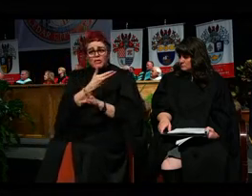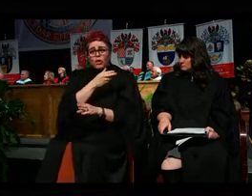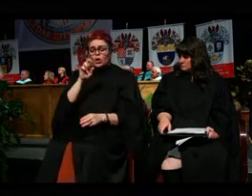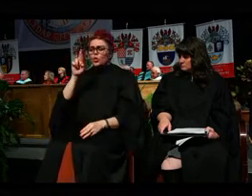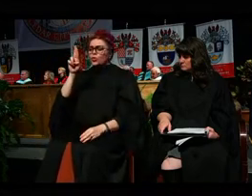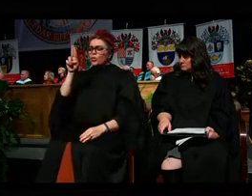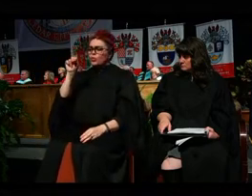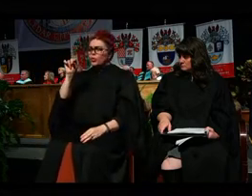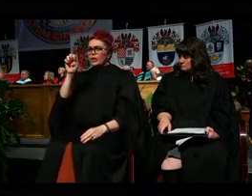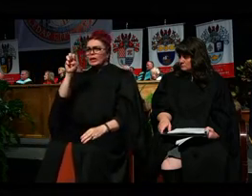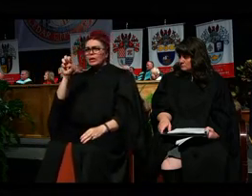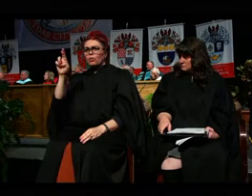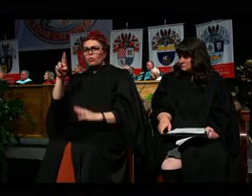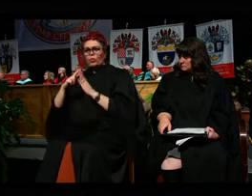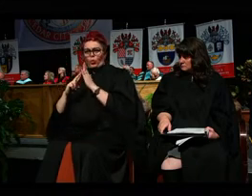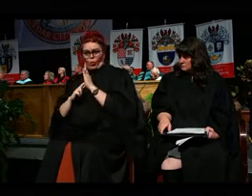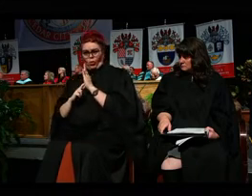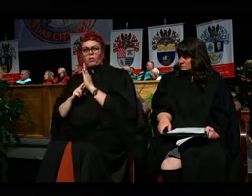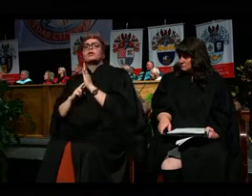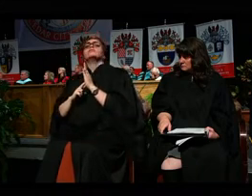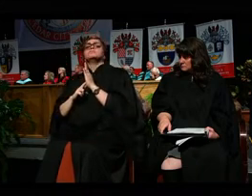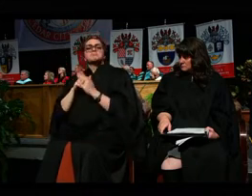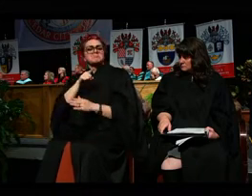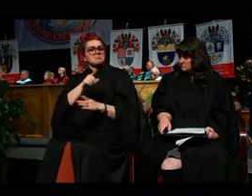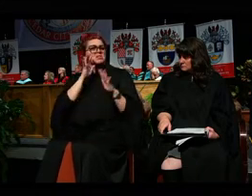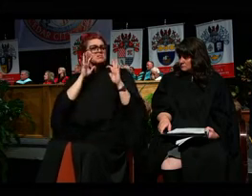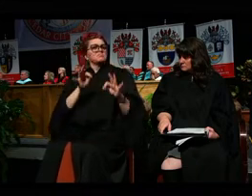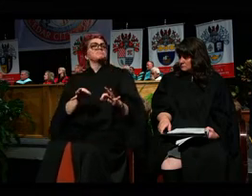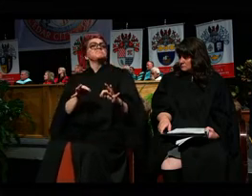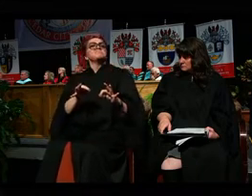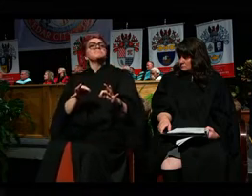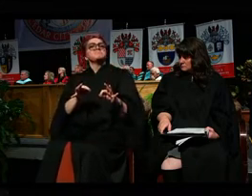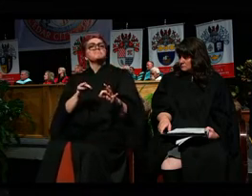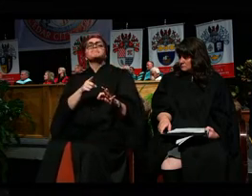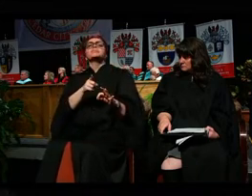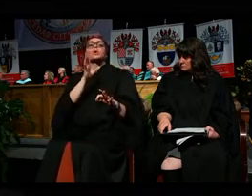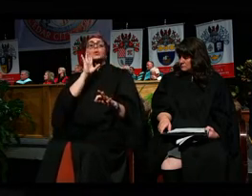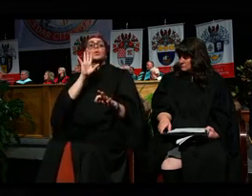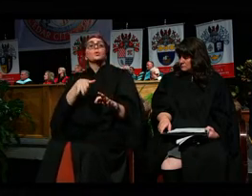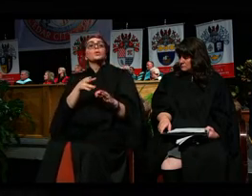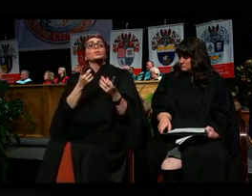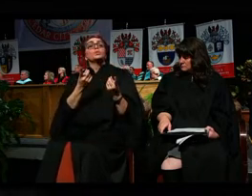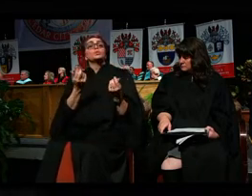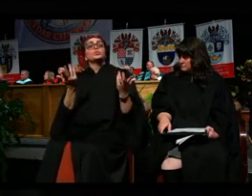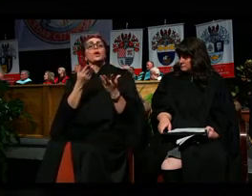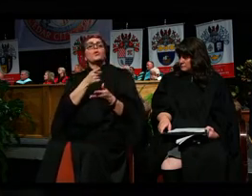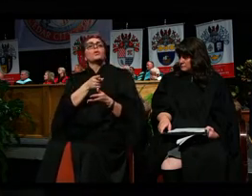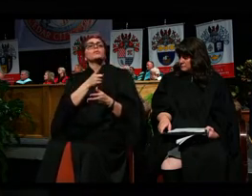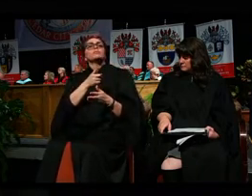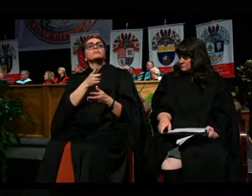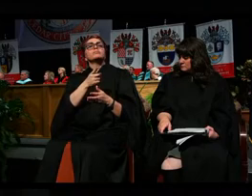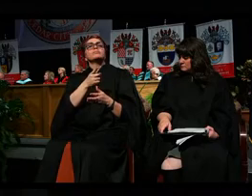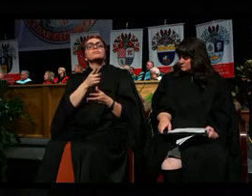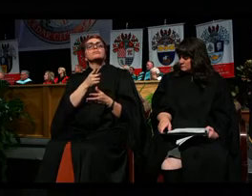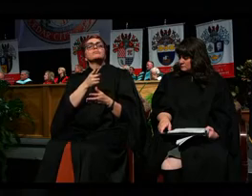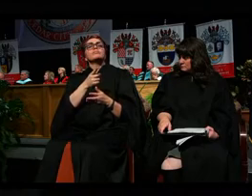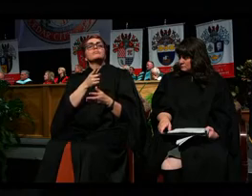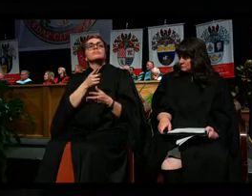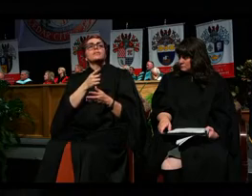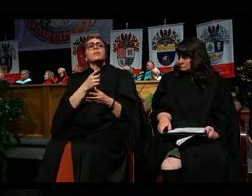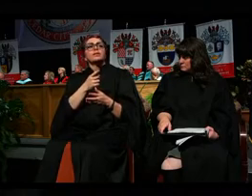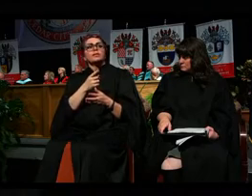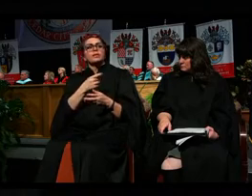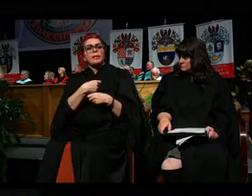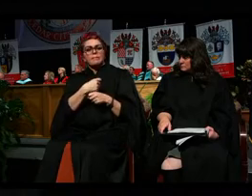came into existence. And he decided that what he was going to do was to package up in a